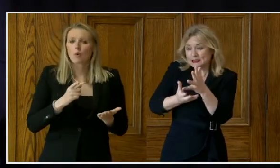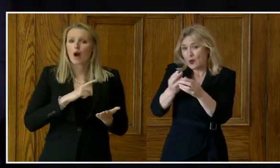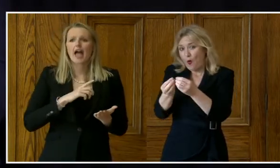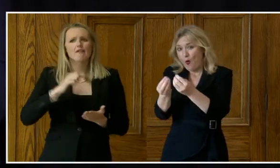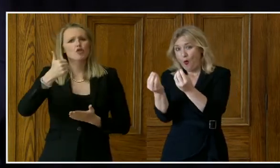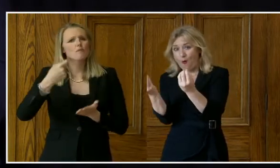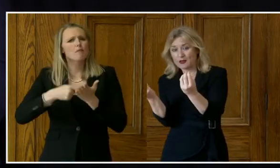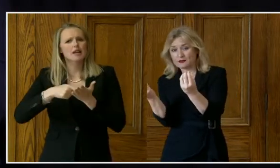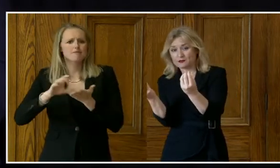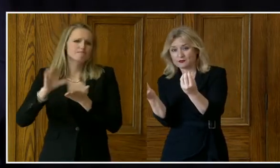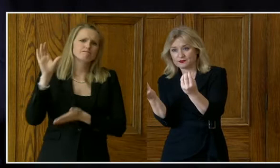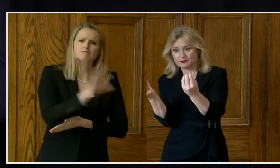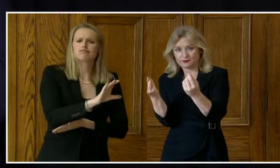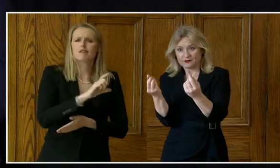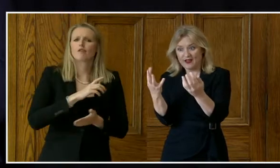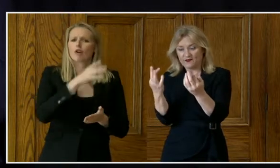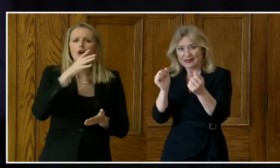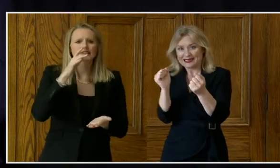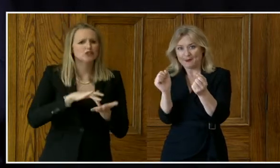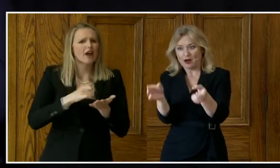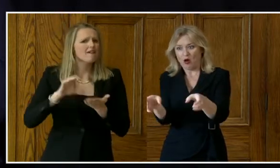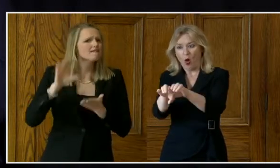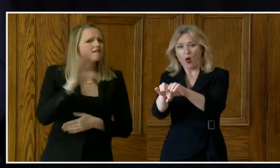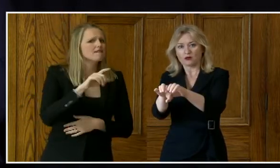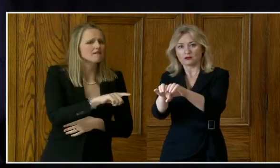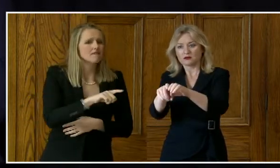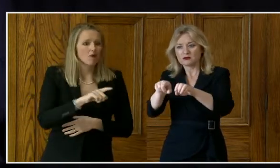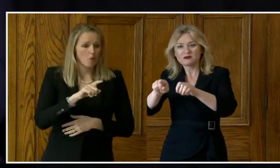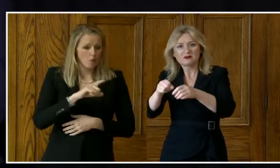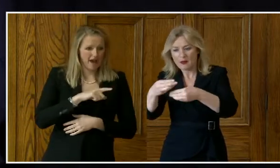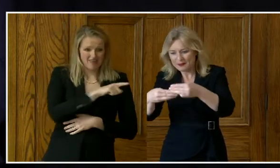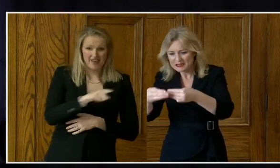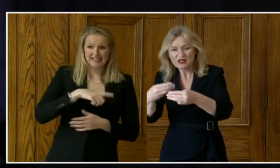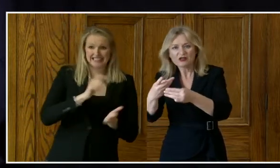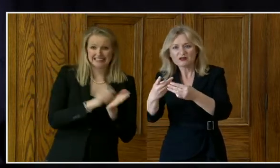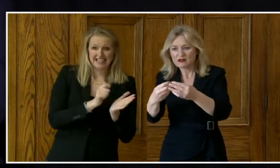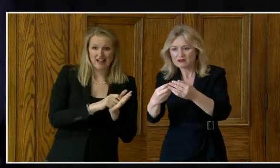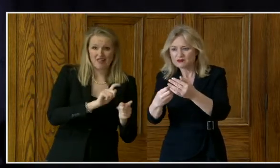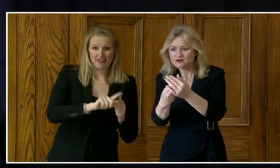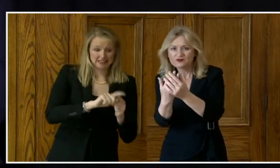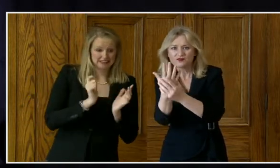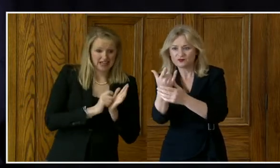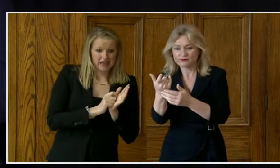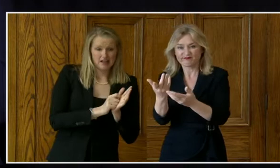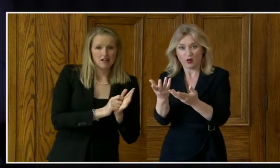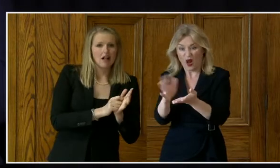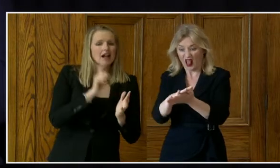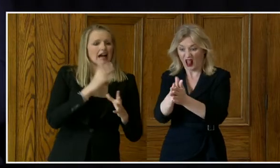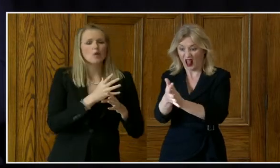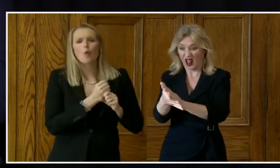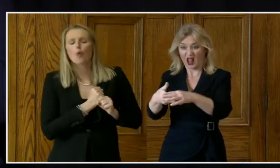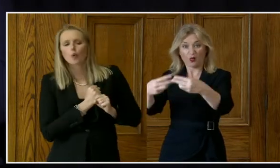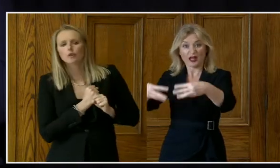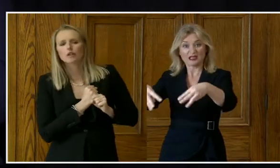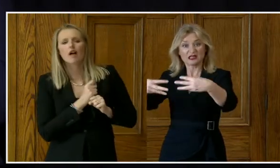garden centres, because the reality is that the materials that they have to sell are not materials that can be sold in July,